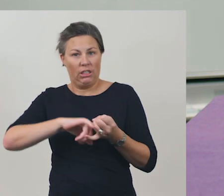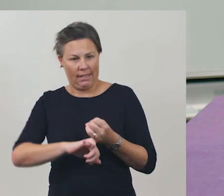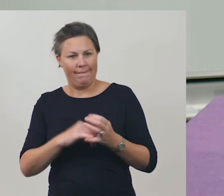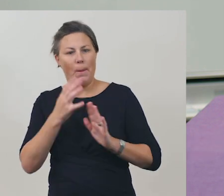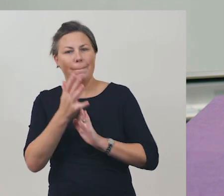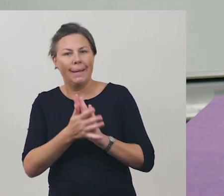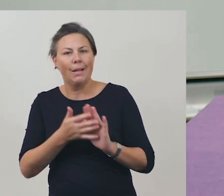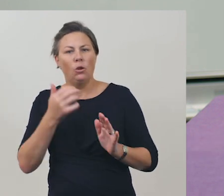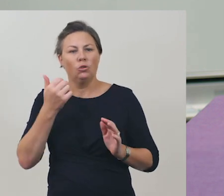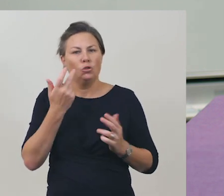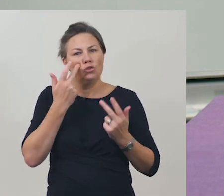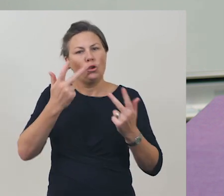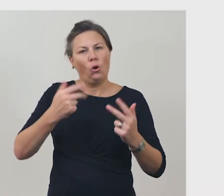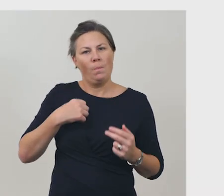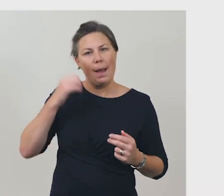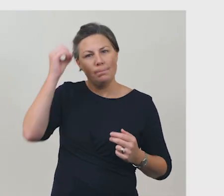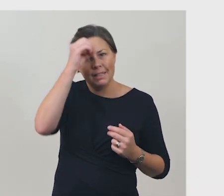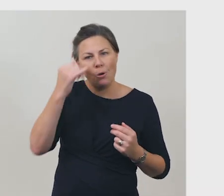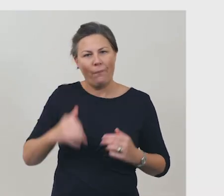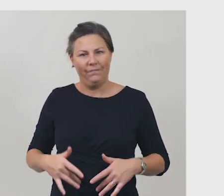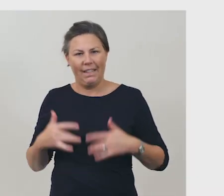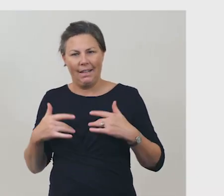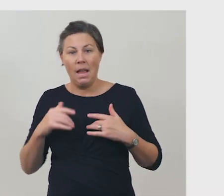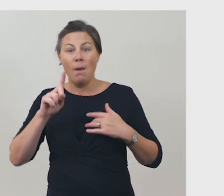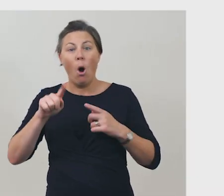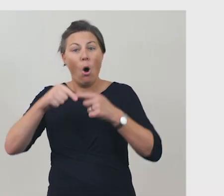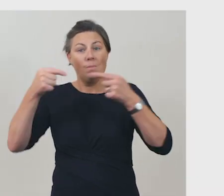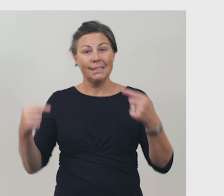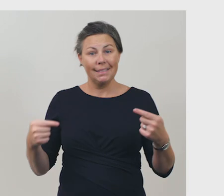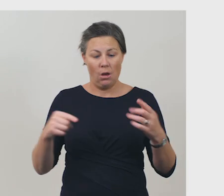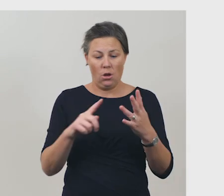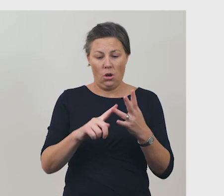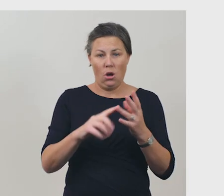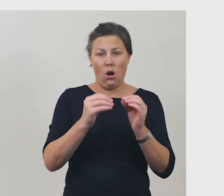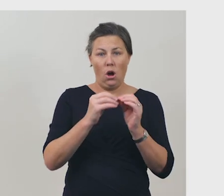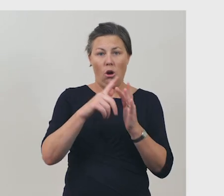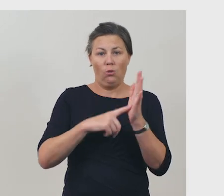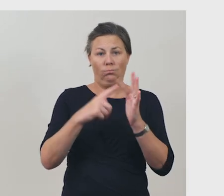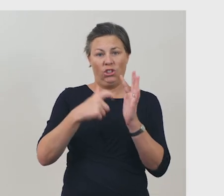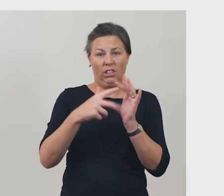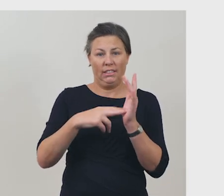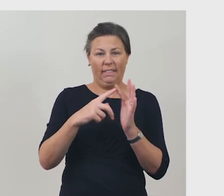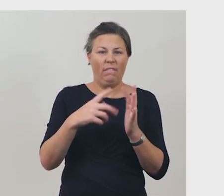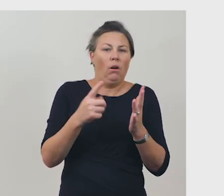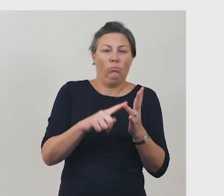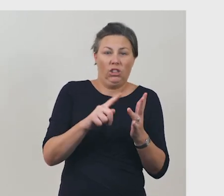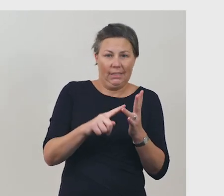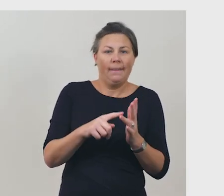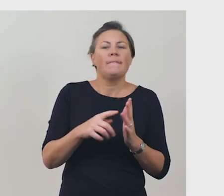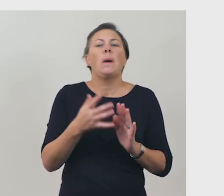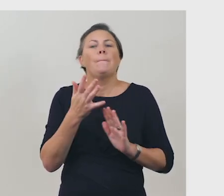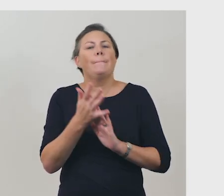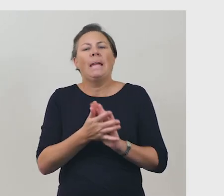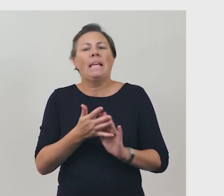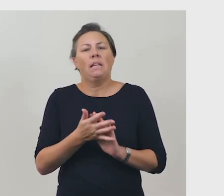opinion or feelings. Objective language is language that is free from bias or personal opinion. It